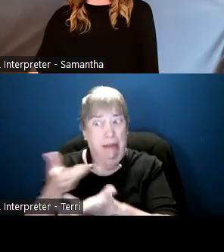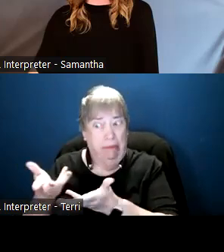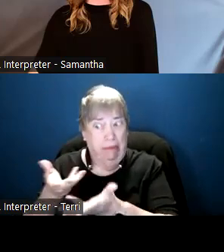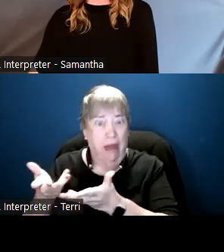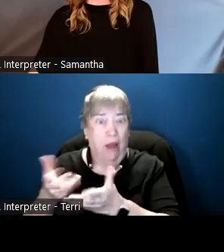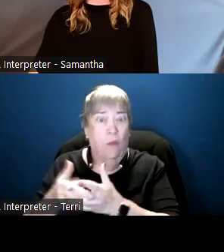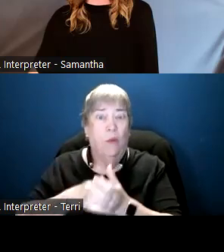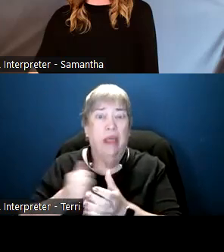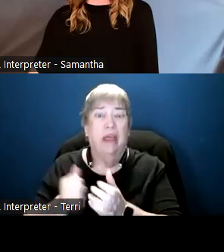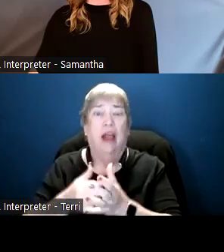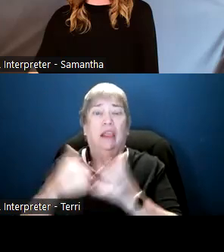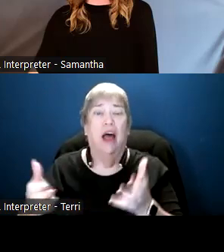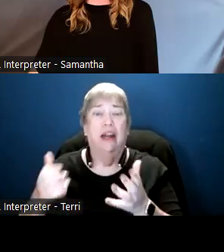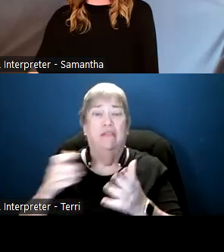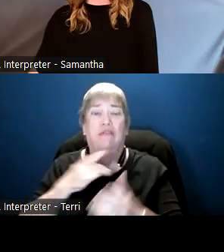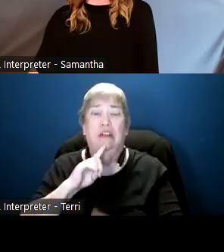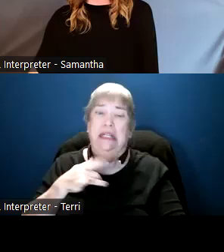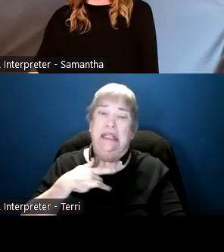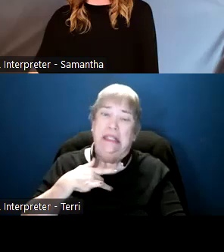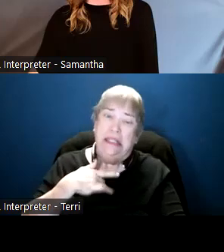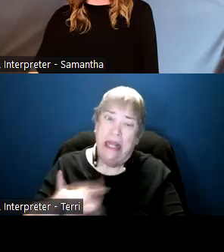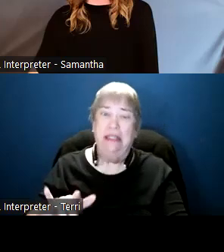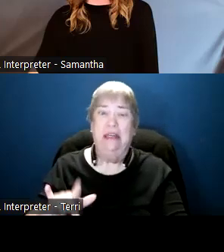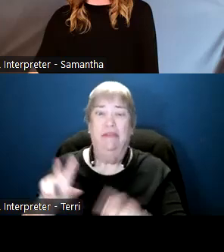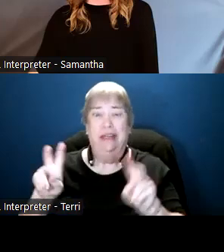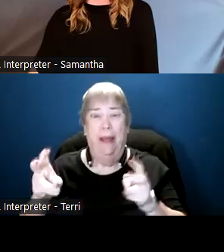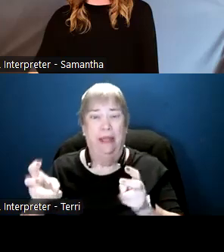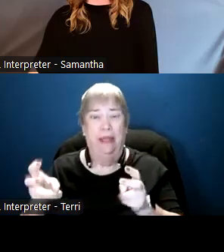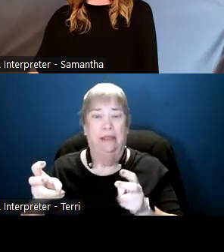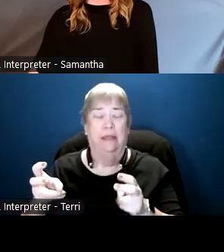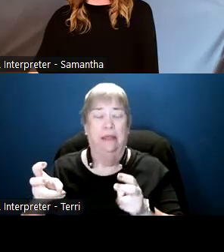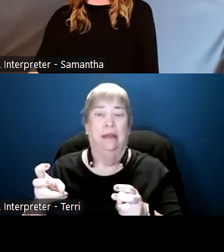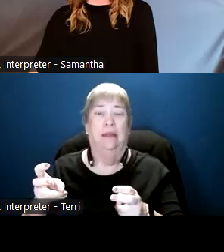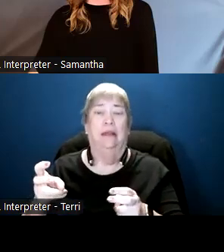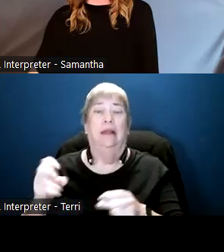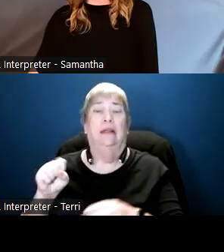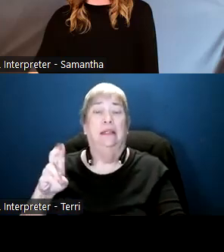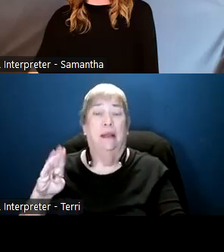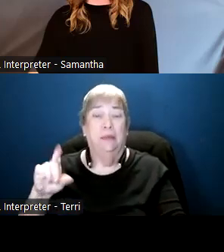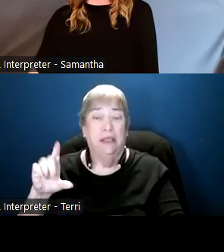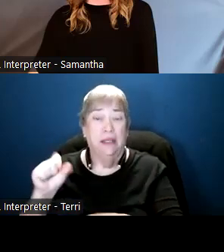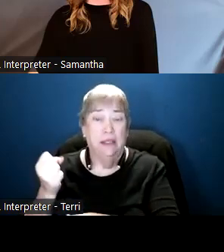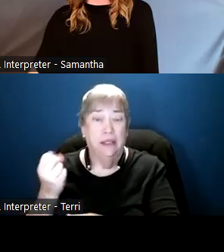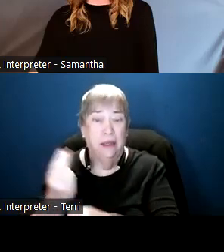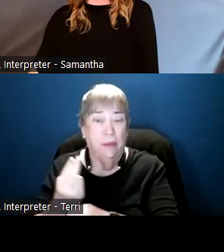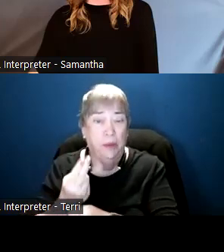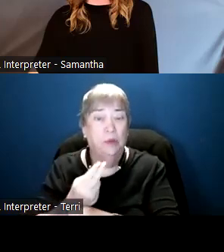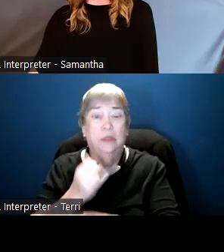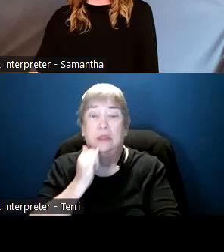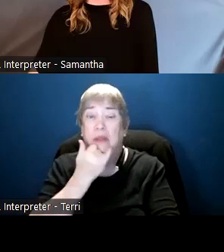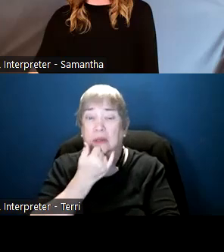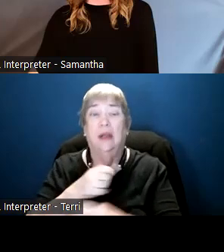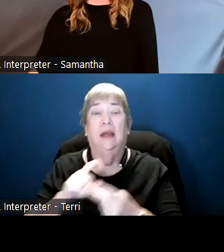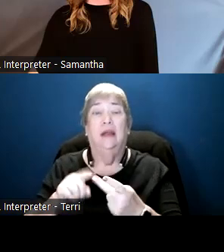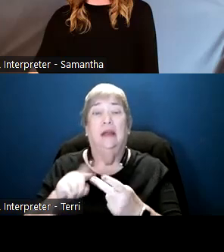assault, mental health. It's important for them to have a strong and clear set of ethics to guide their work.